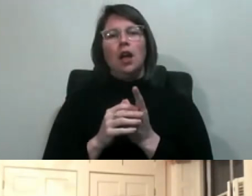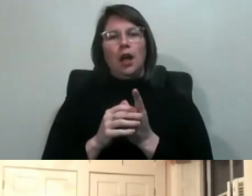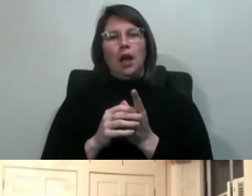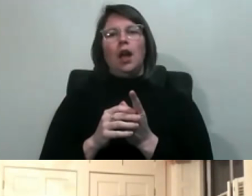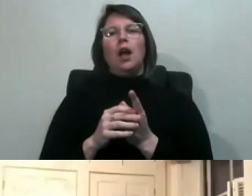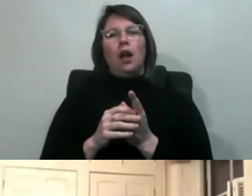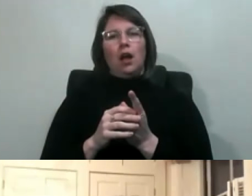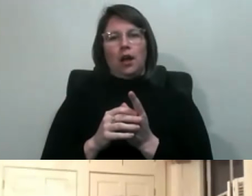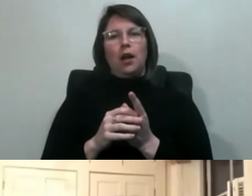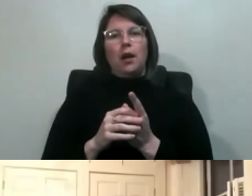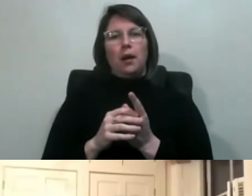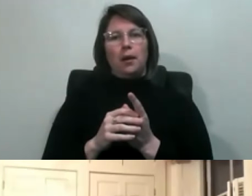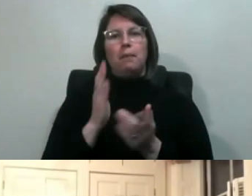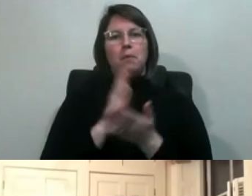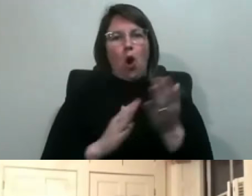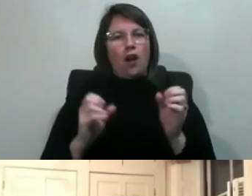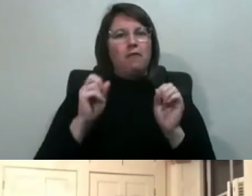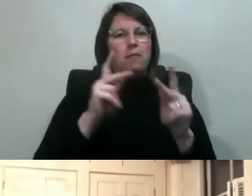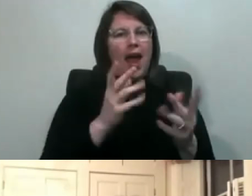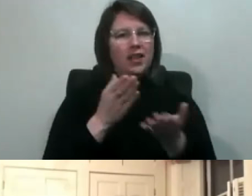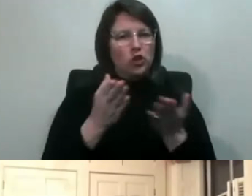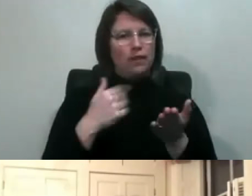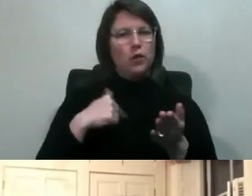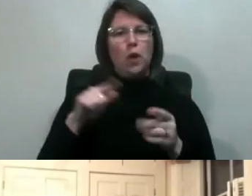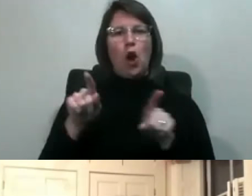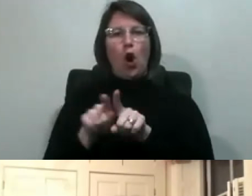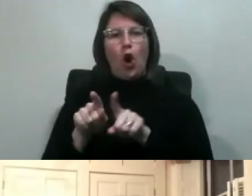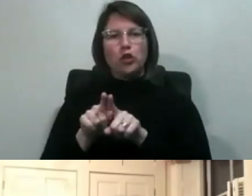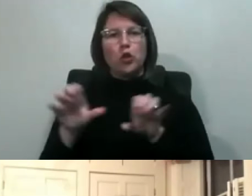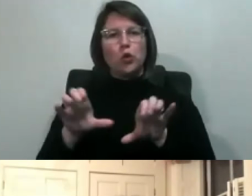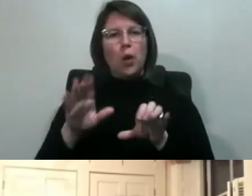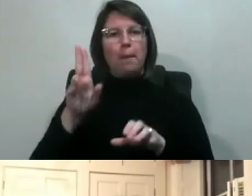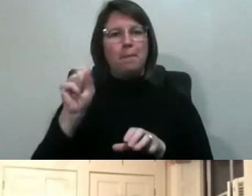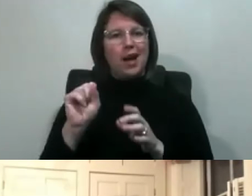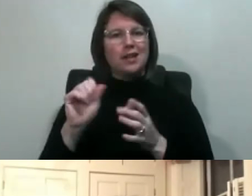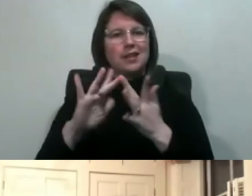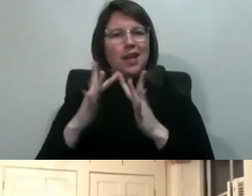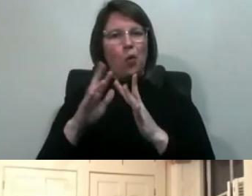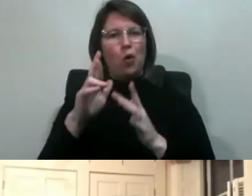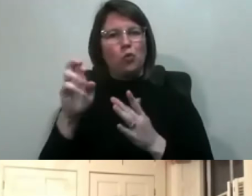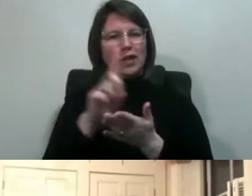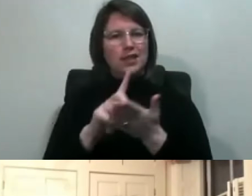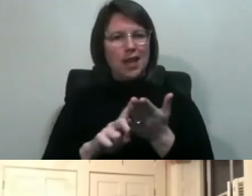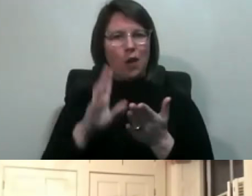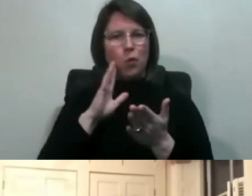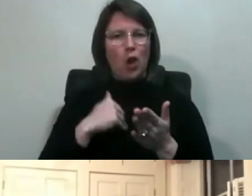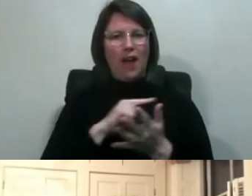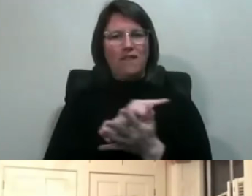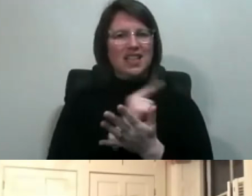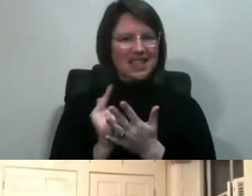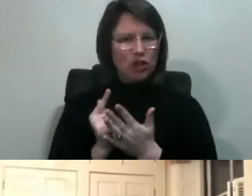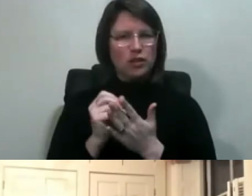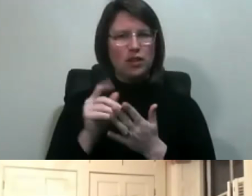we, like I said, with part of restoring service, we're also conducting a bus network redesign, which is gonna go through a series of public engagement